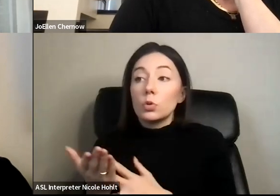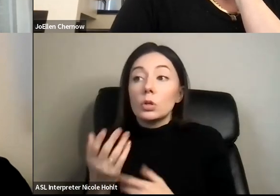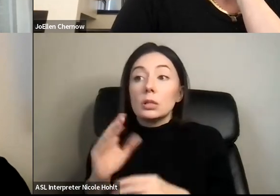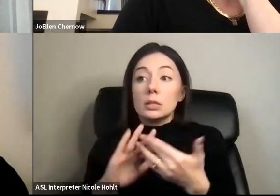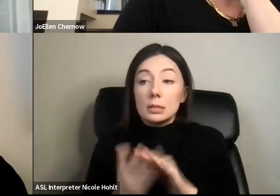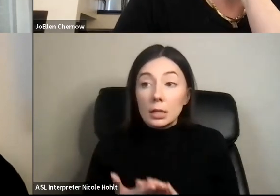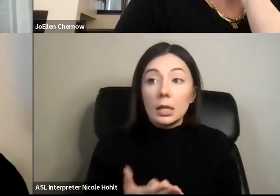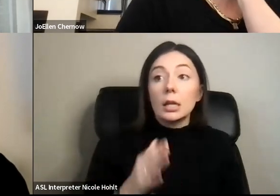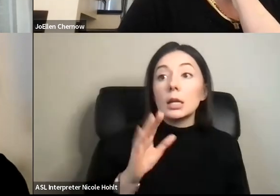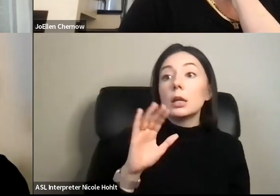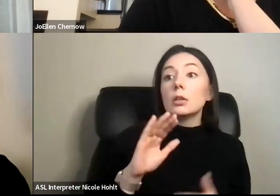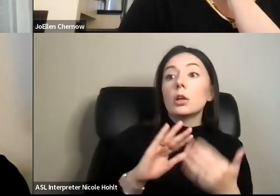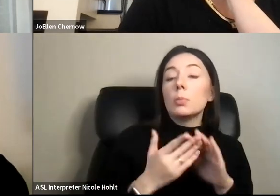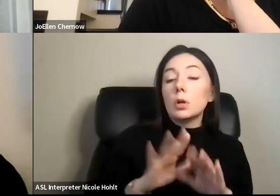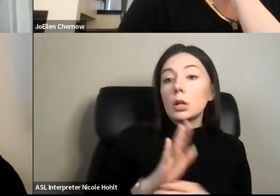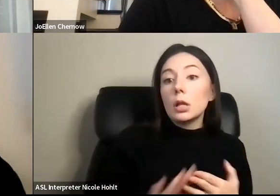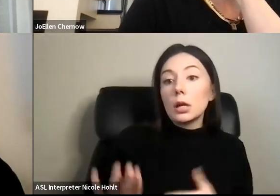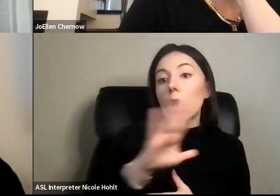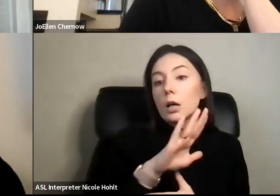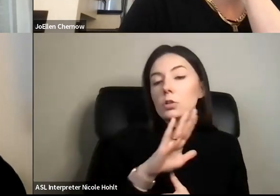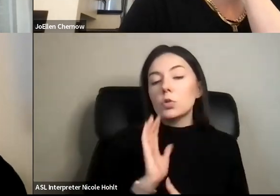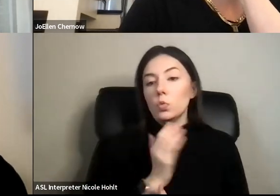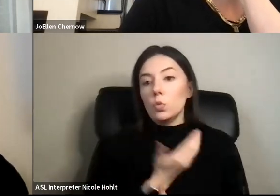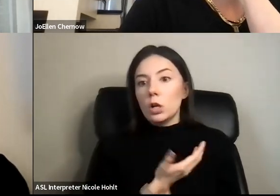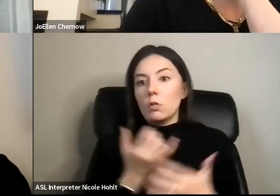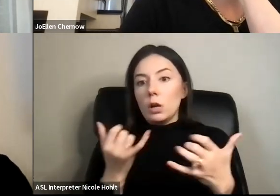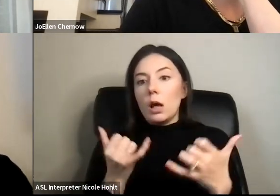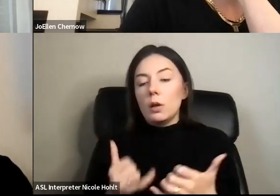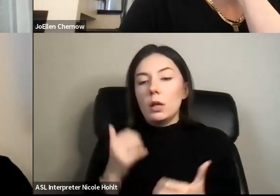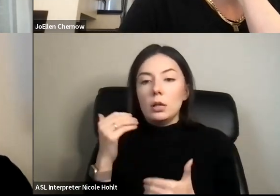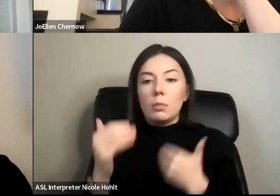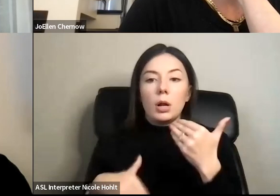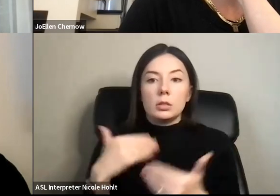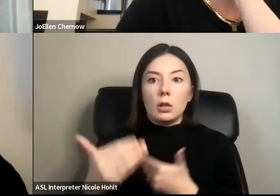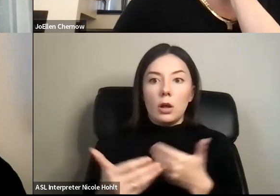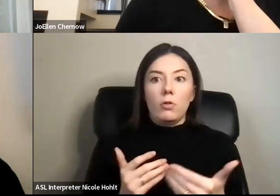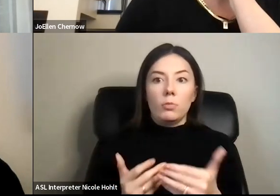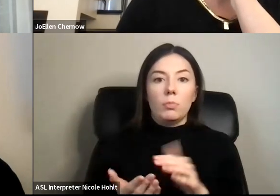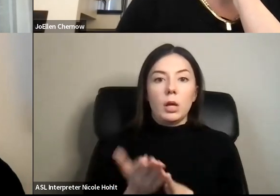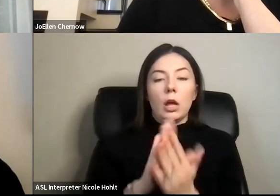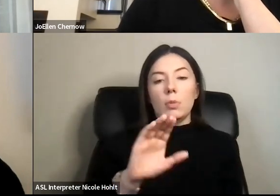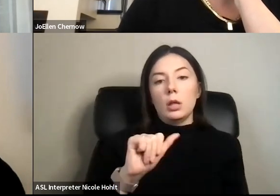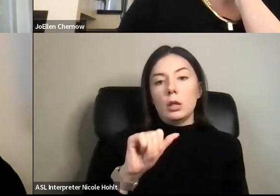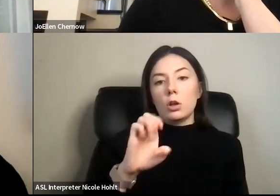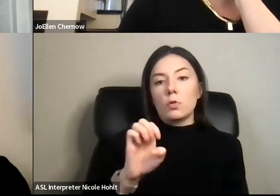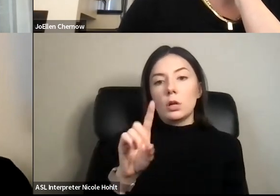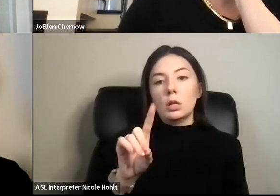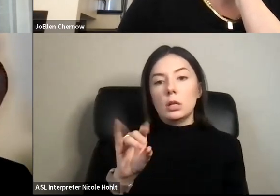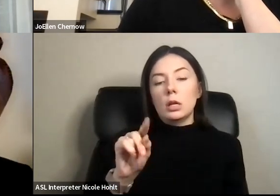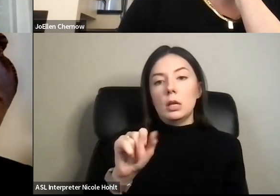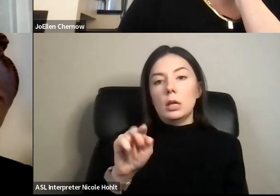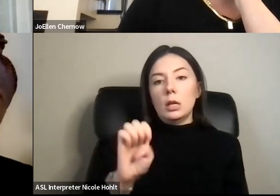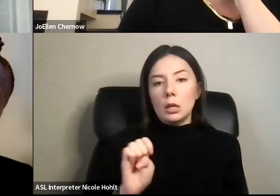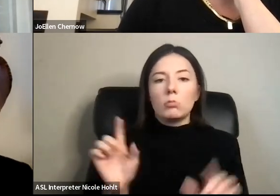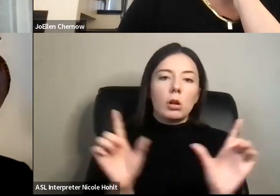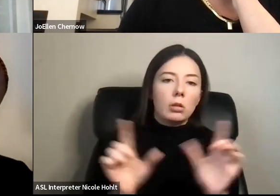community colleges. We are right now in the process of being accredited to be able to do food